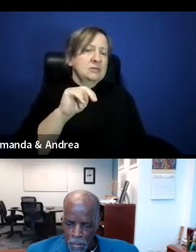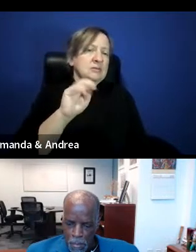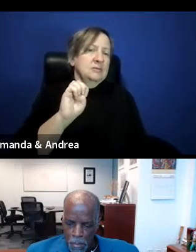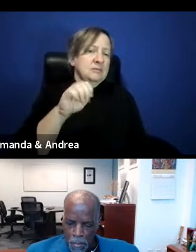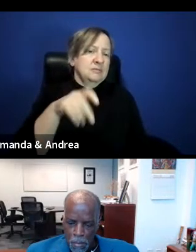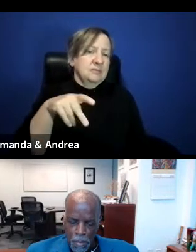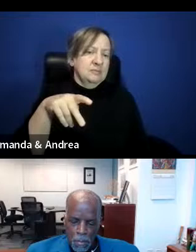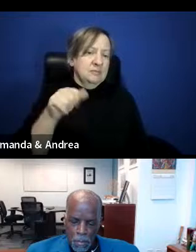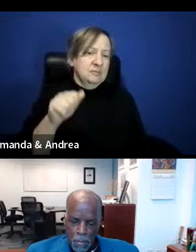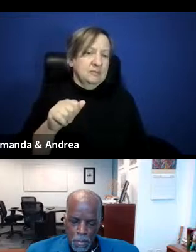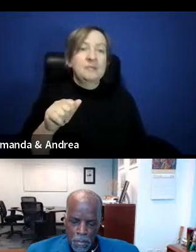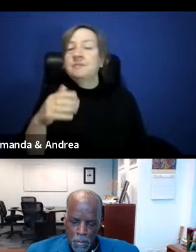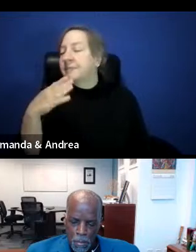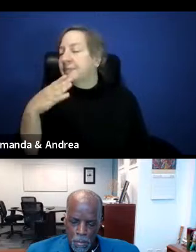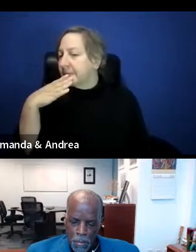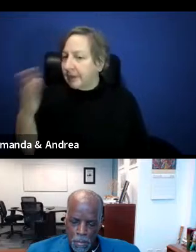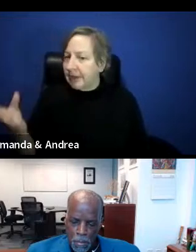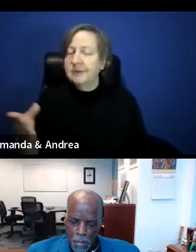Thank you.